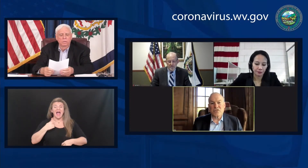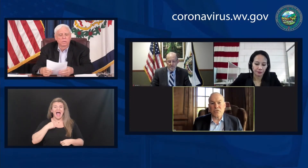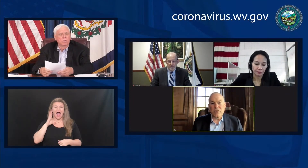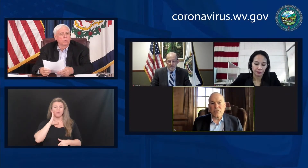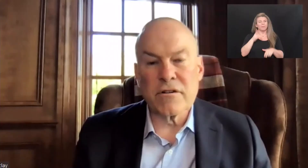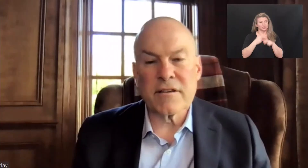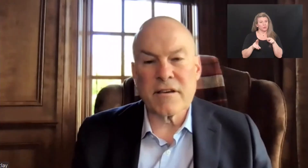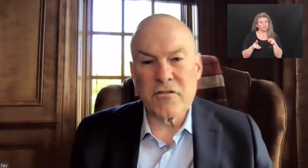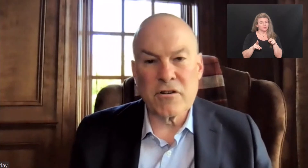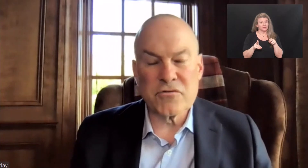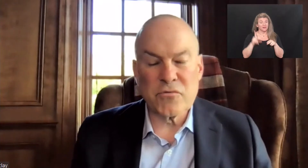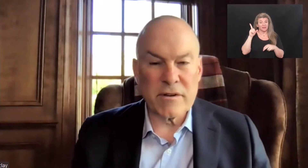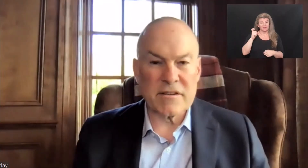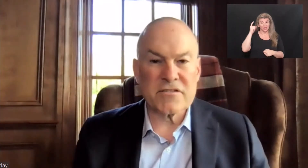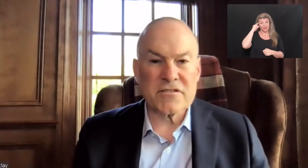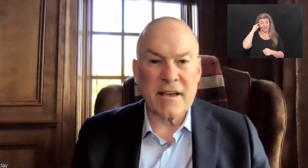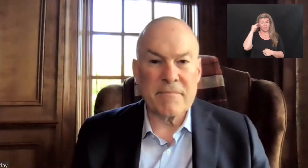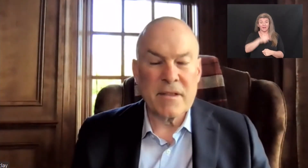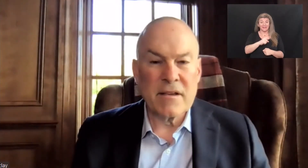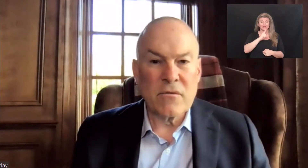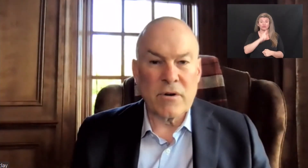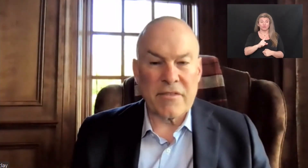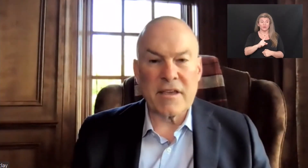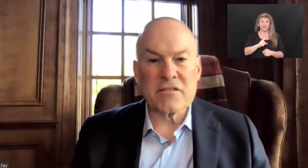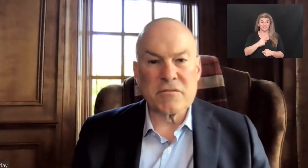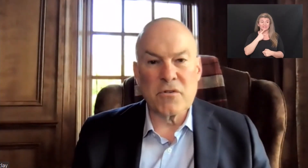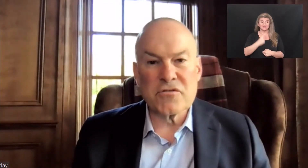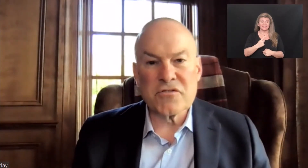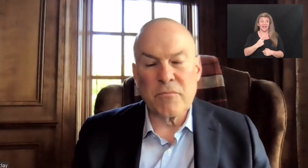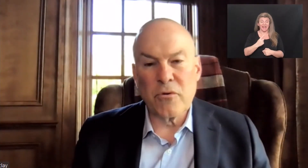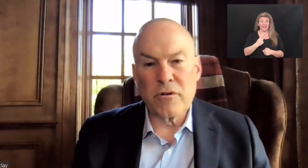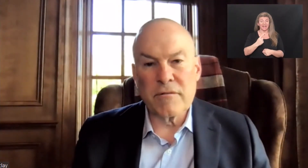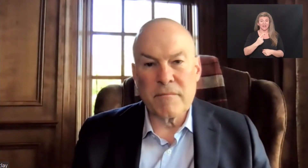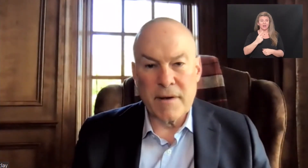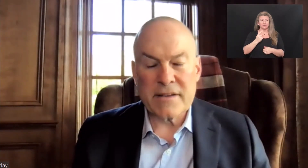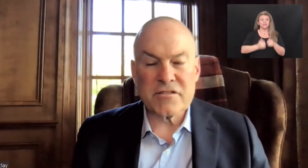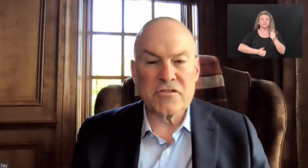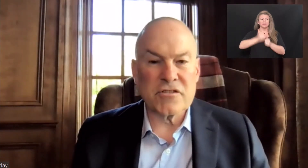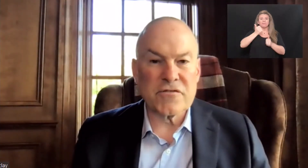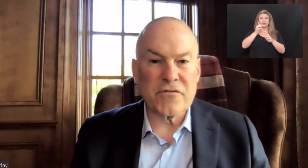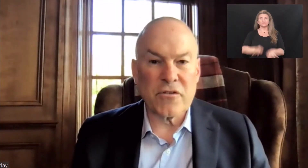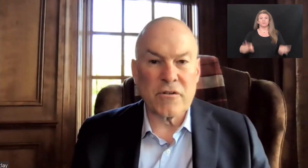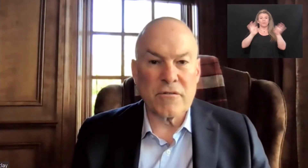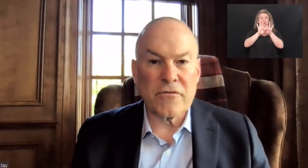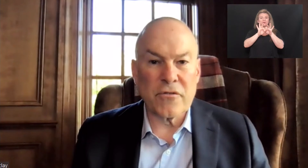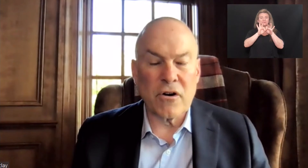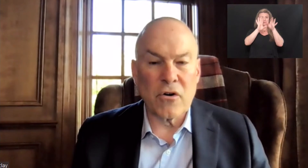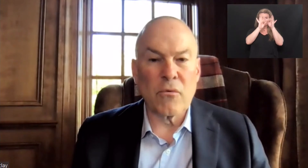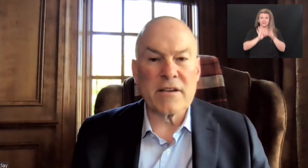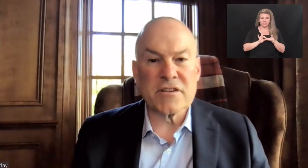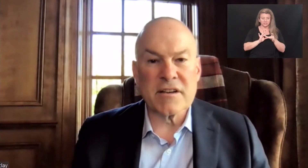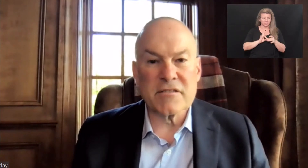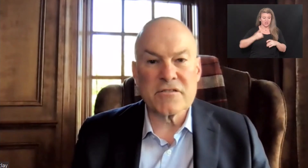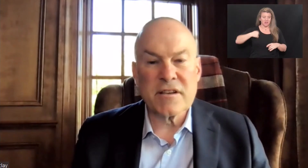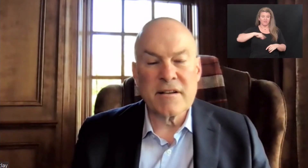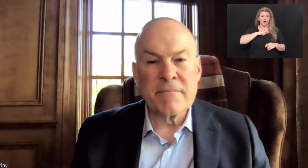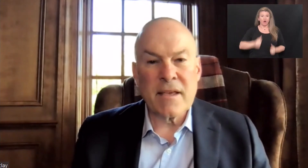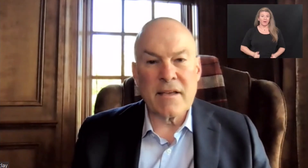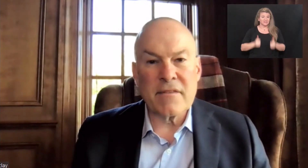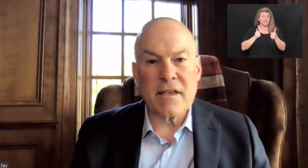very short. The governor has really said what I think is the most important messages for our